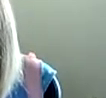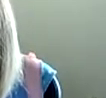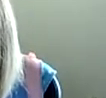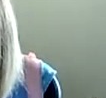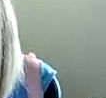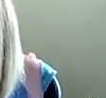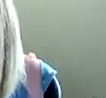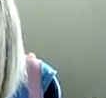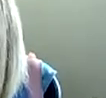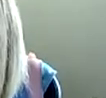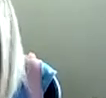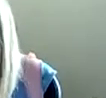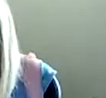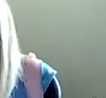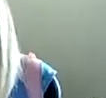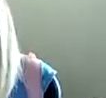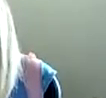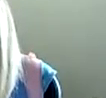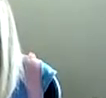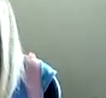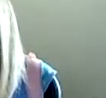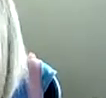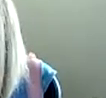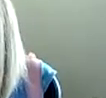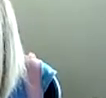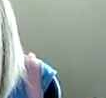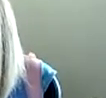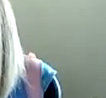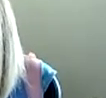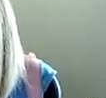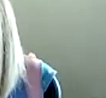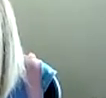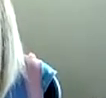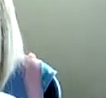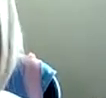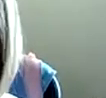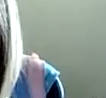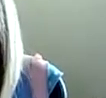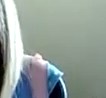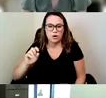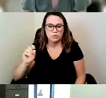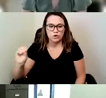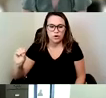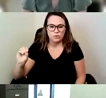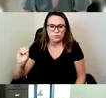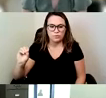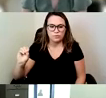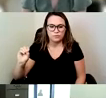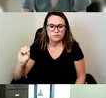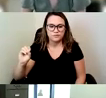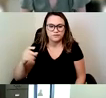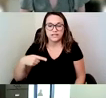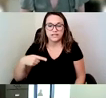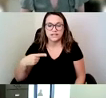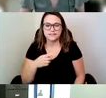Spoto Decker, the Executive Director and Deputy Commissioner of the Onondaga County Department of Adult and Long-Term Care